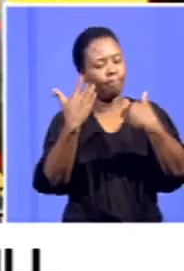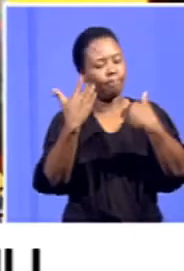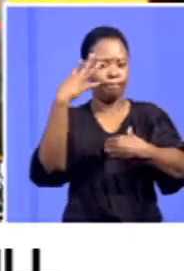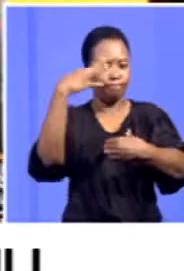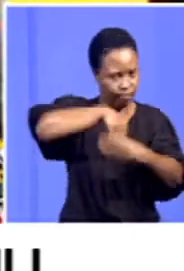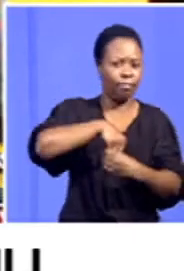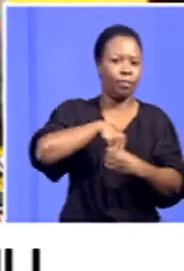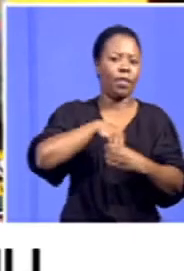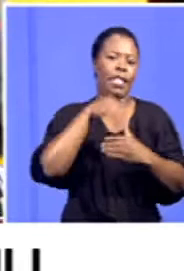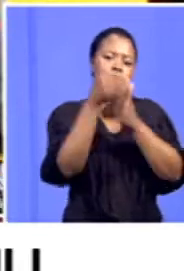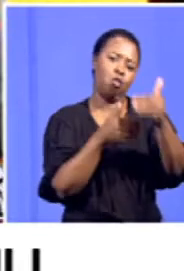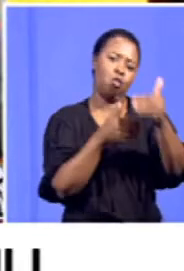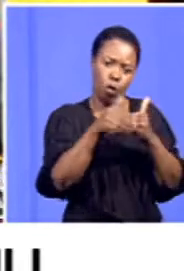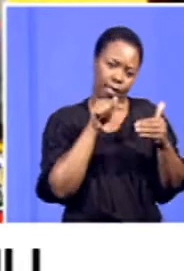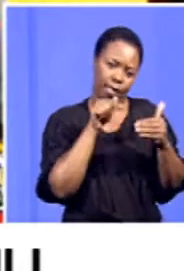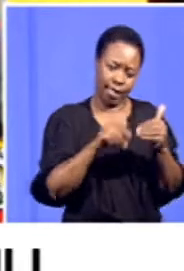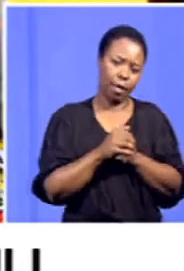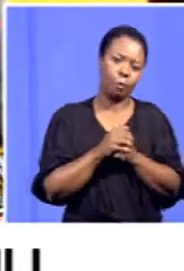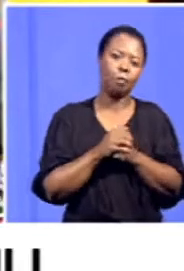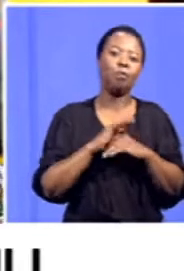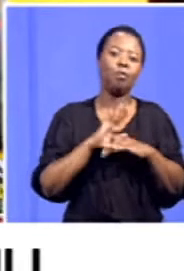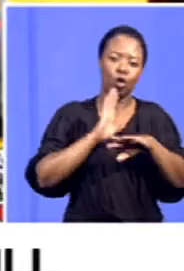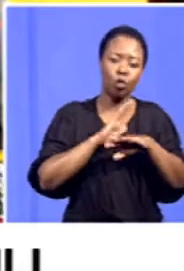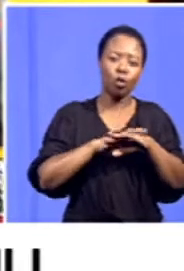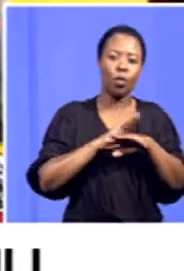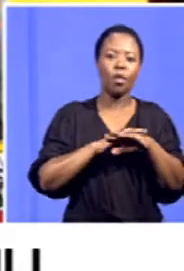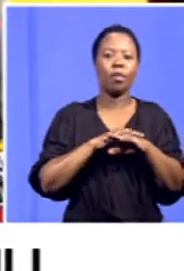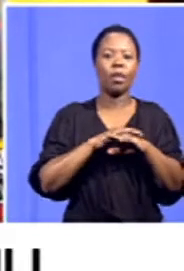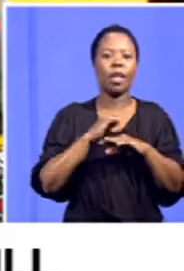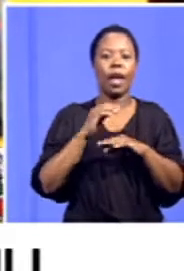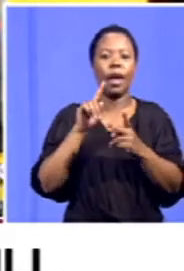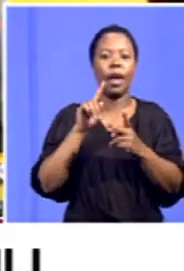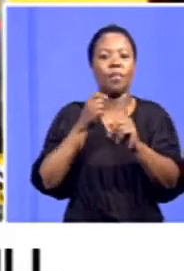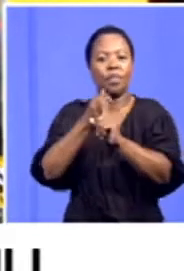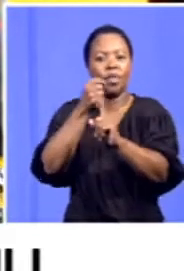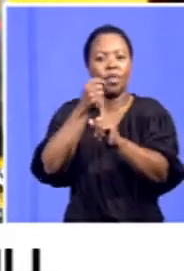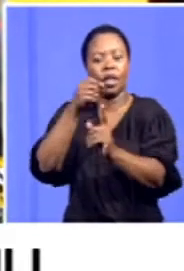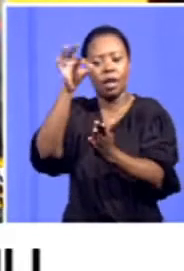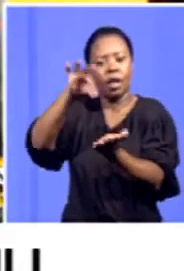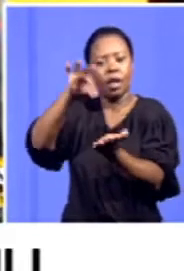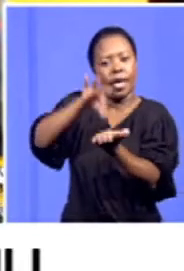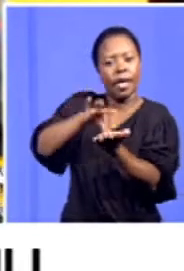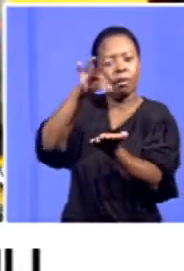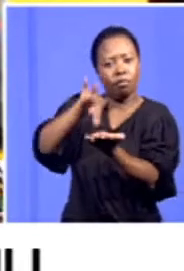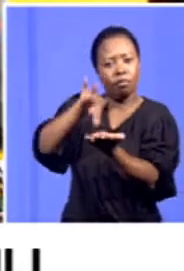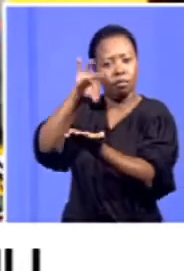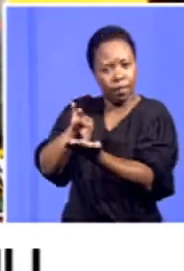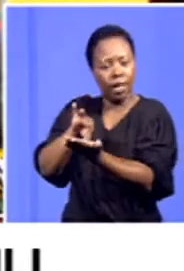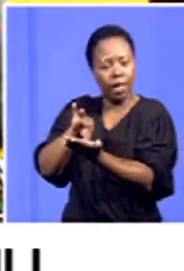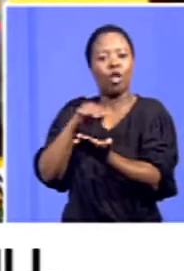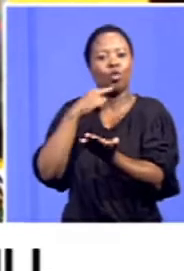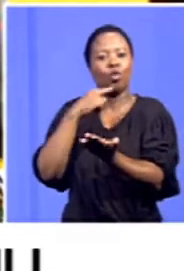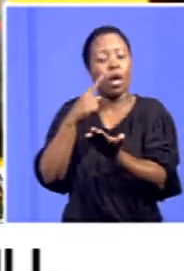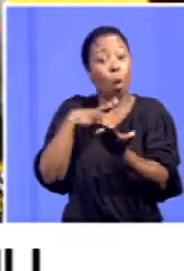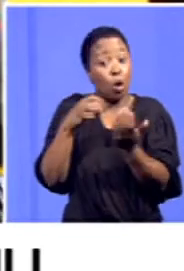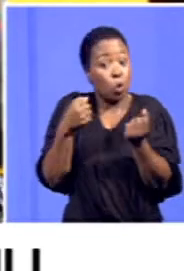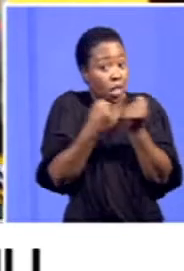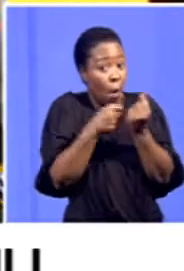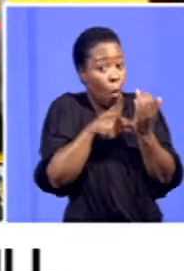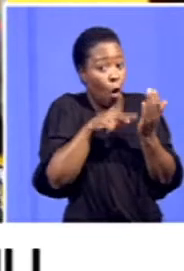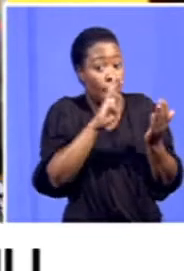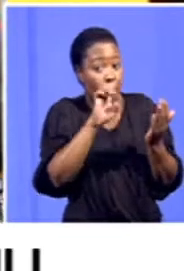this process as well. We will be rolling out a petition program, a signature program, for those that want to actually support it, because